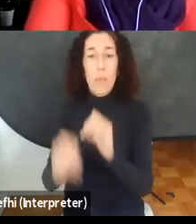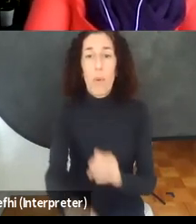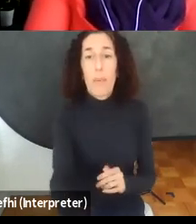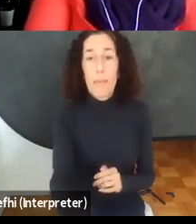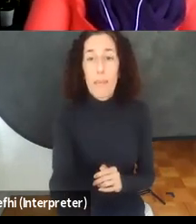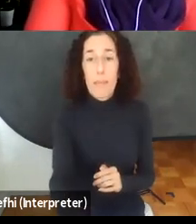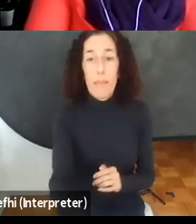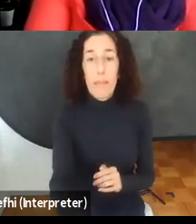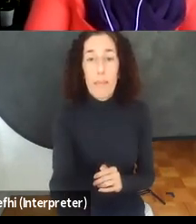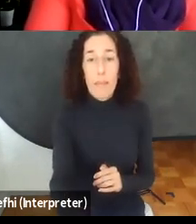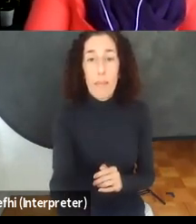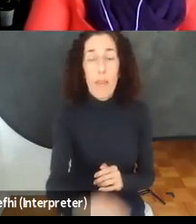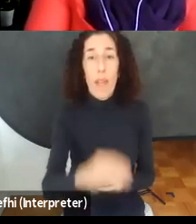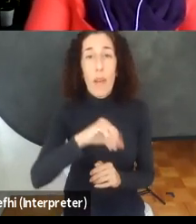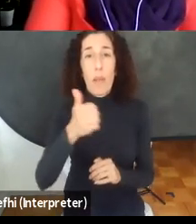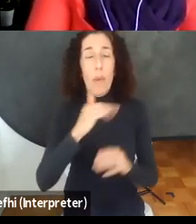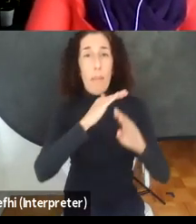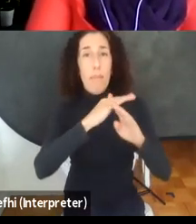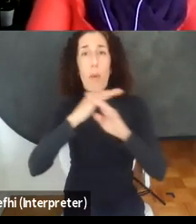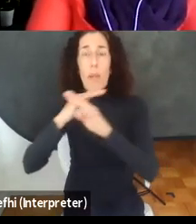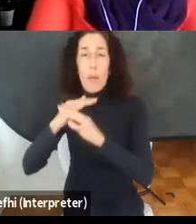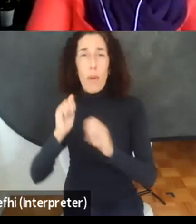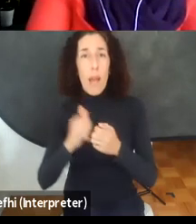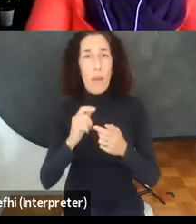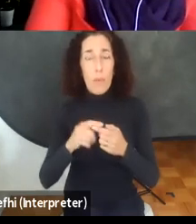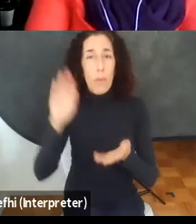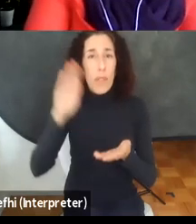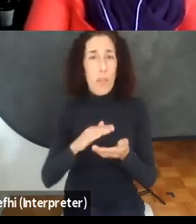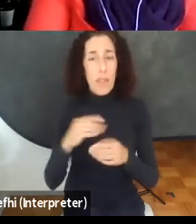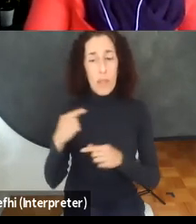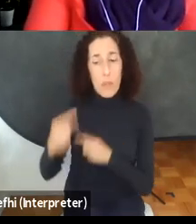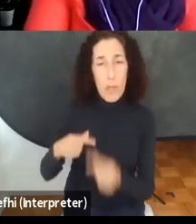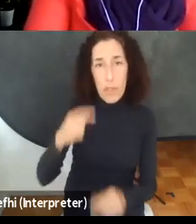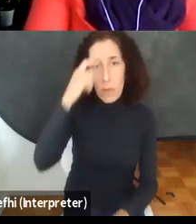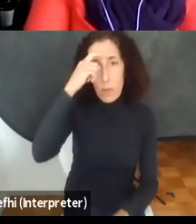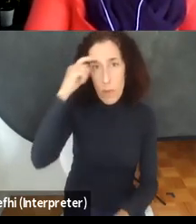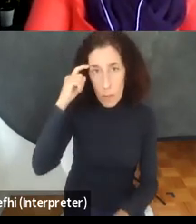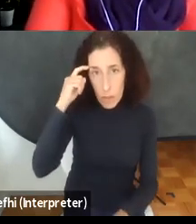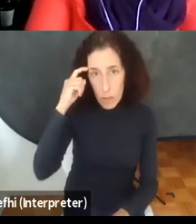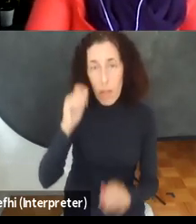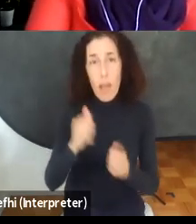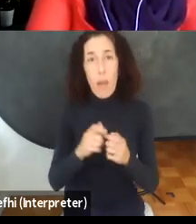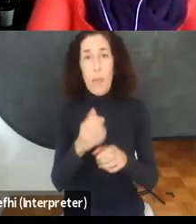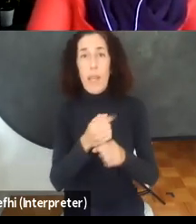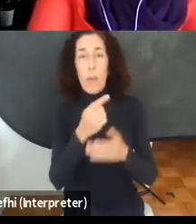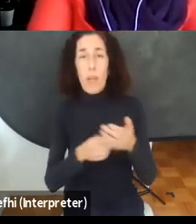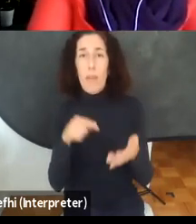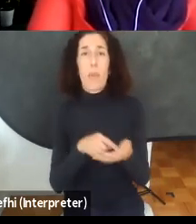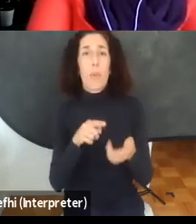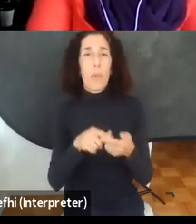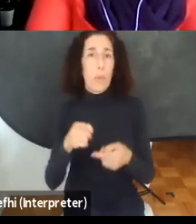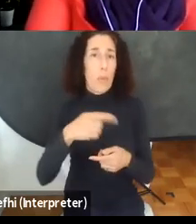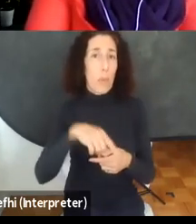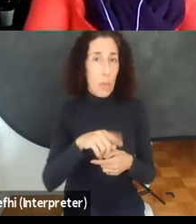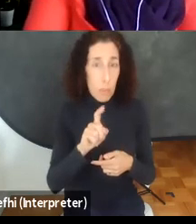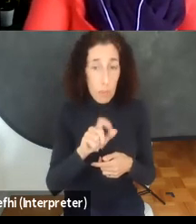other barriers that prevent people with disabilities who are also people of color from getting what is their due? So I'll start, Carrie, with